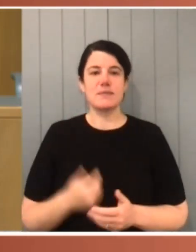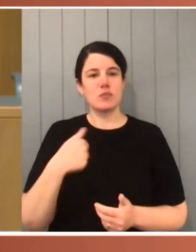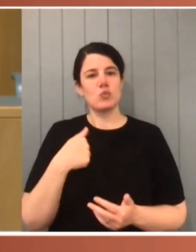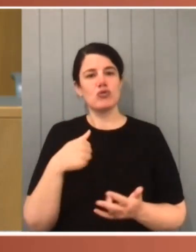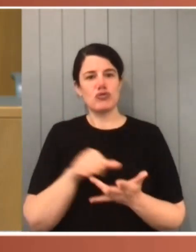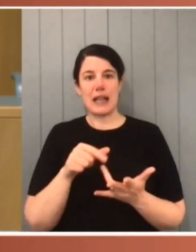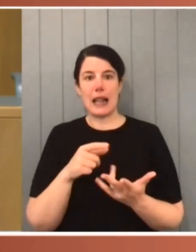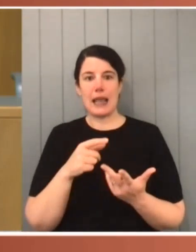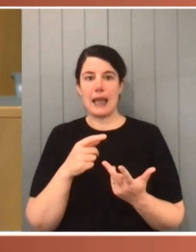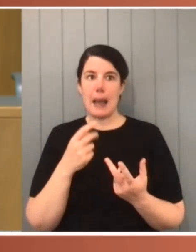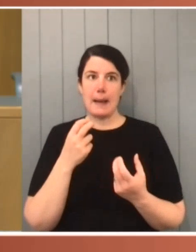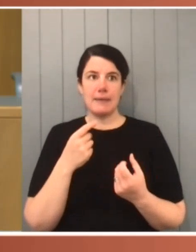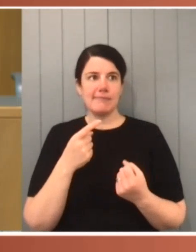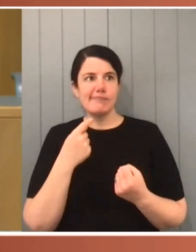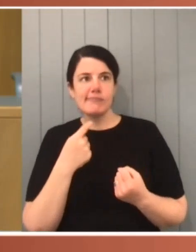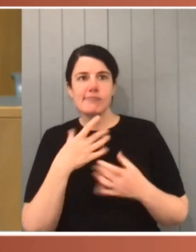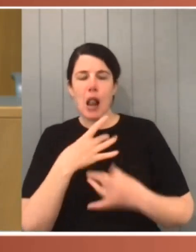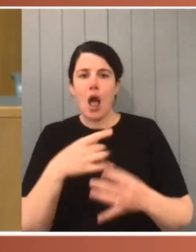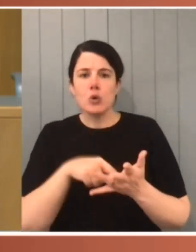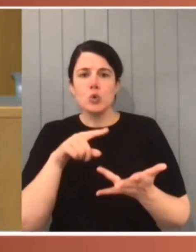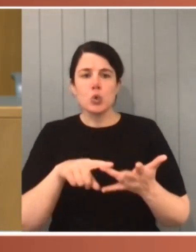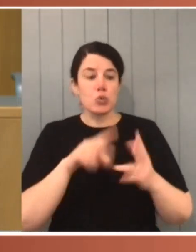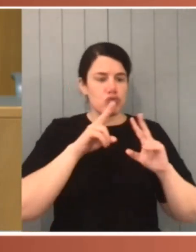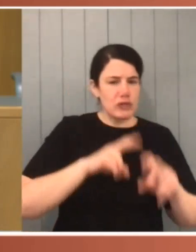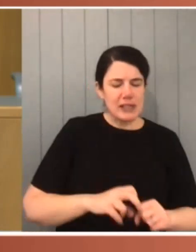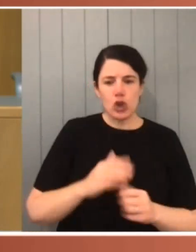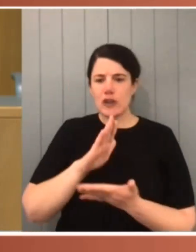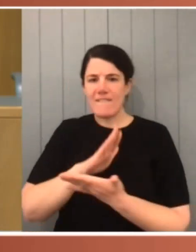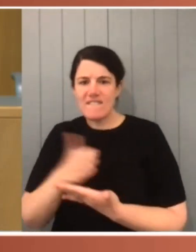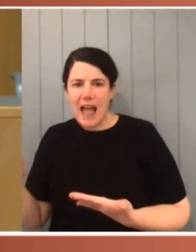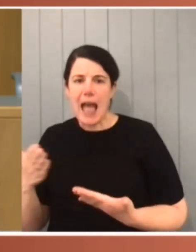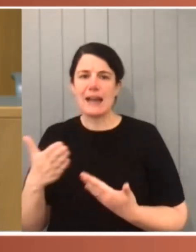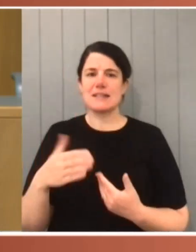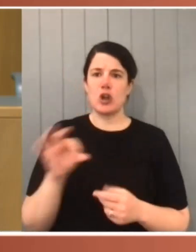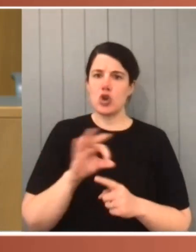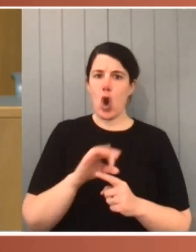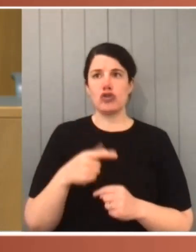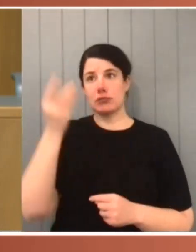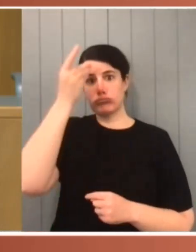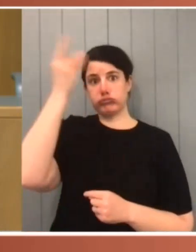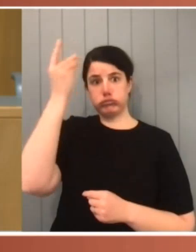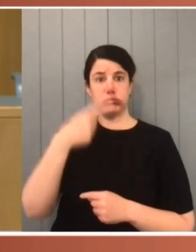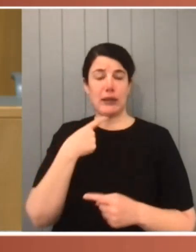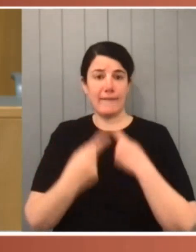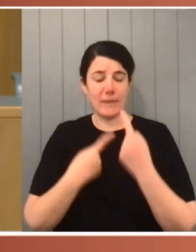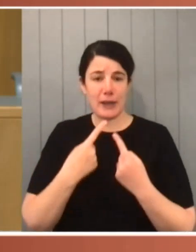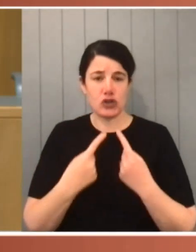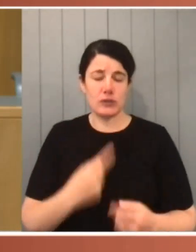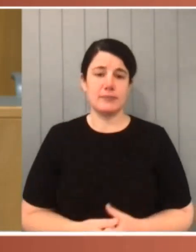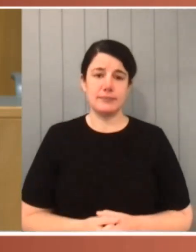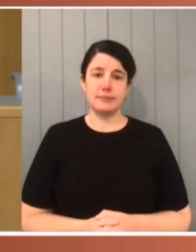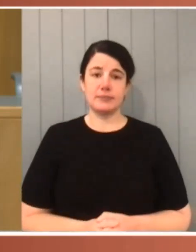facts, scientific evidence, scientific research when justifying policies, not to false information. So this is what public reason is,